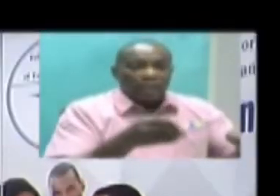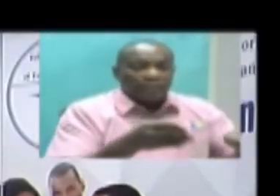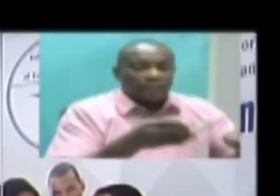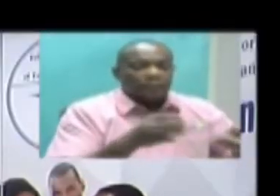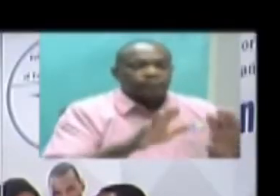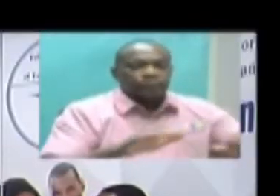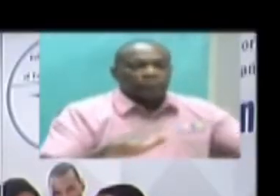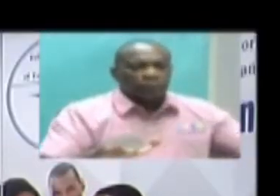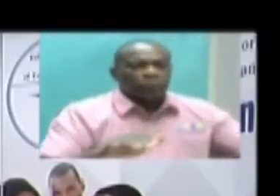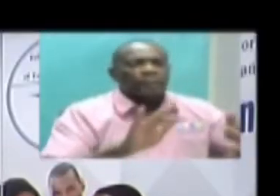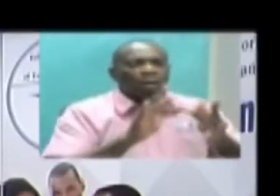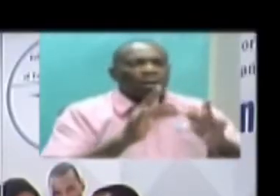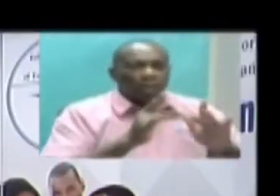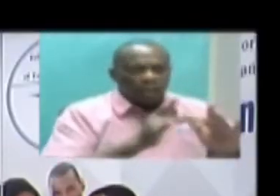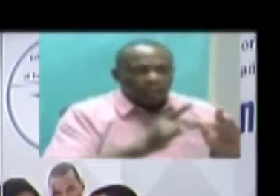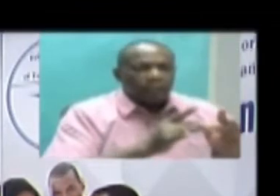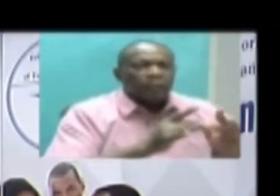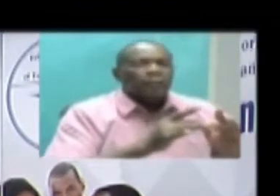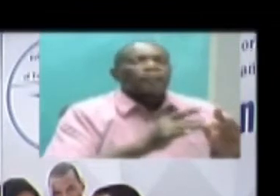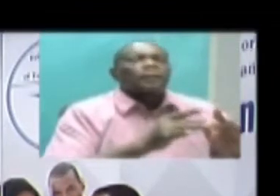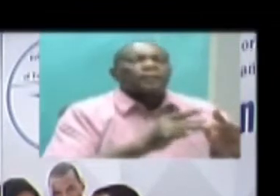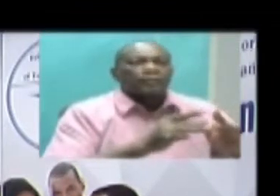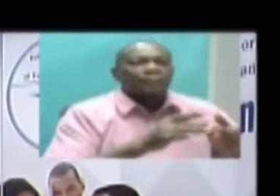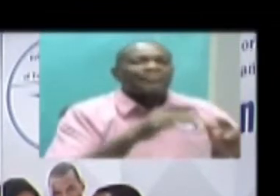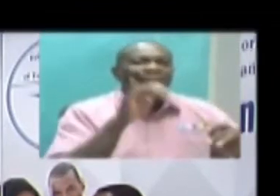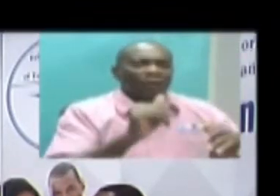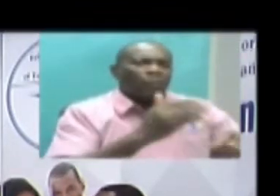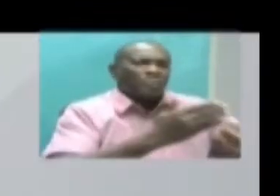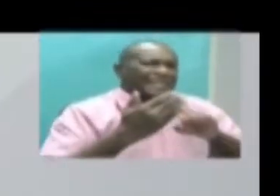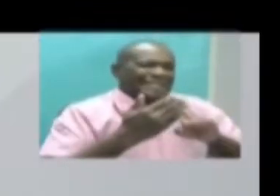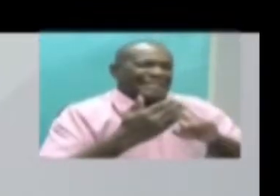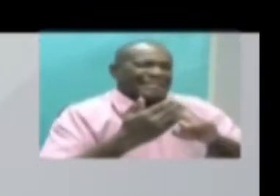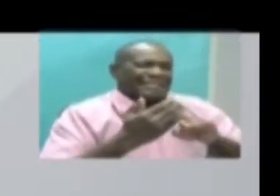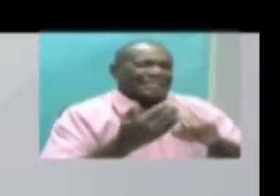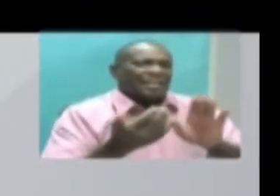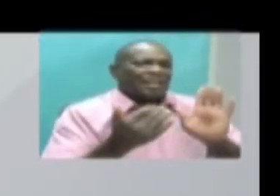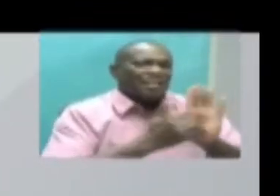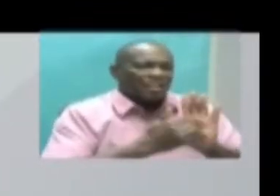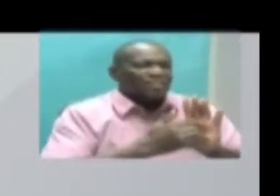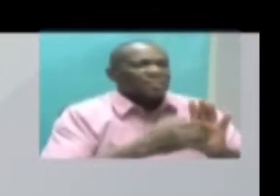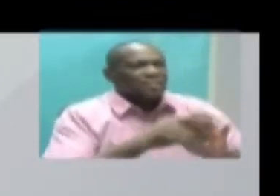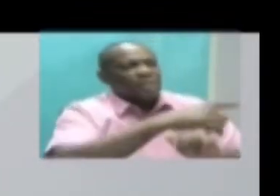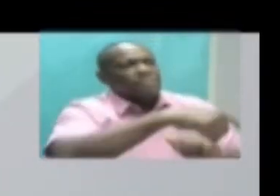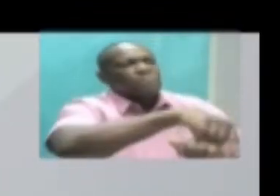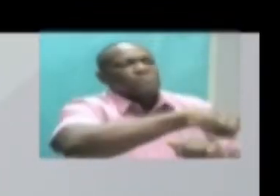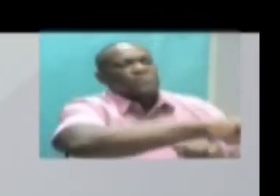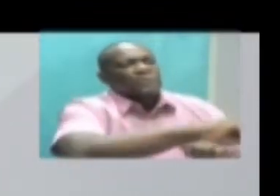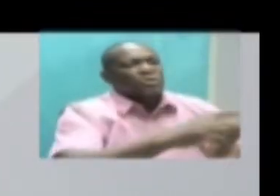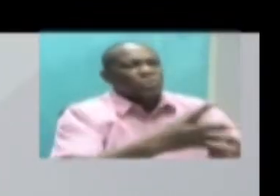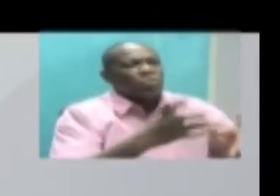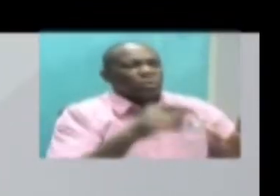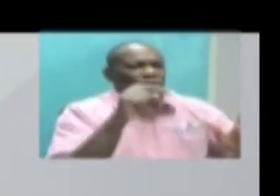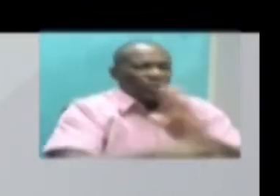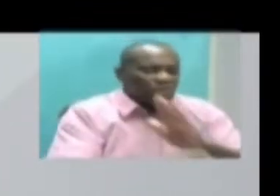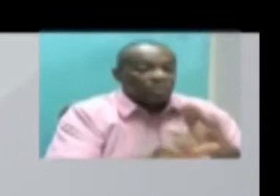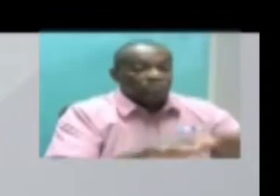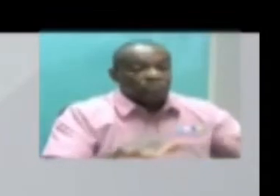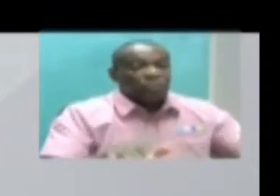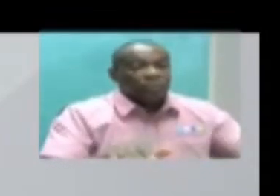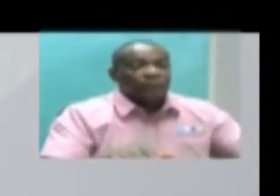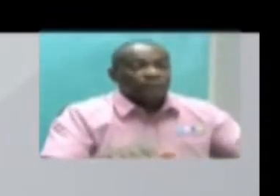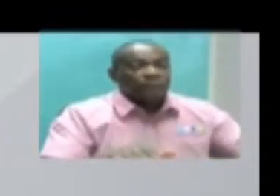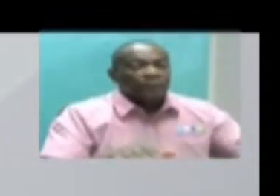sharks. They come in, they come heavy, because not, you see, when there's a whole hysteria, they look for